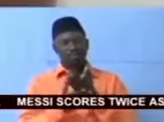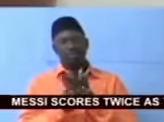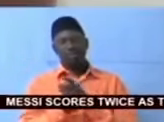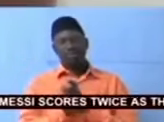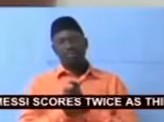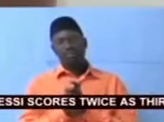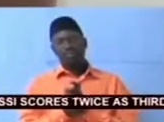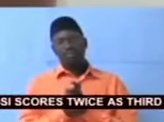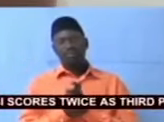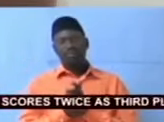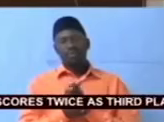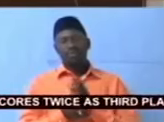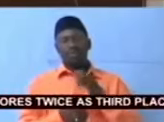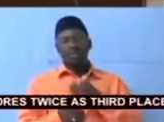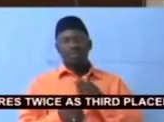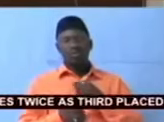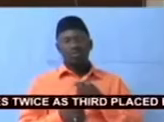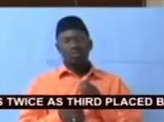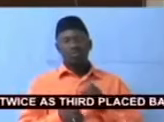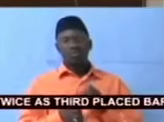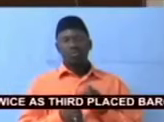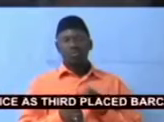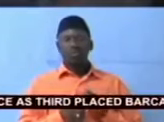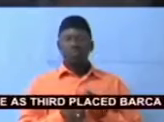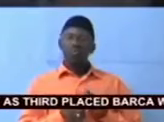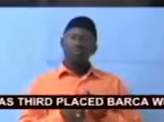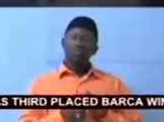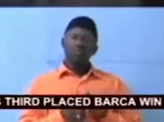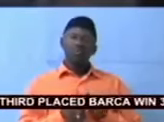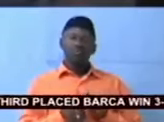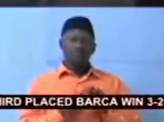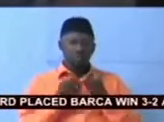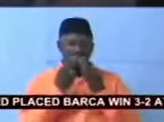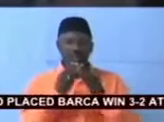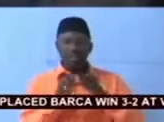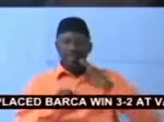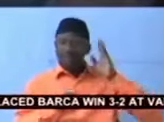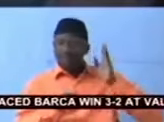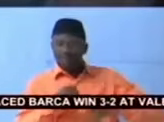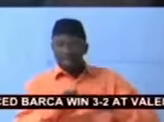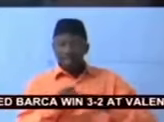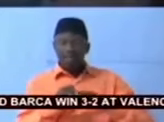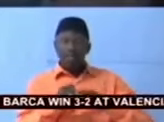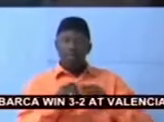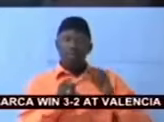And so to pass sentence may actually have an effect in that in the trial.